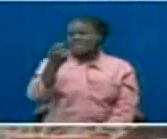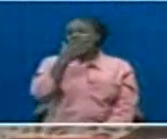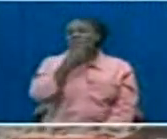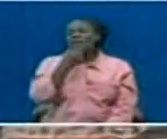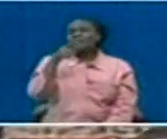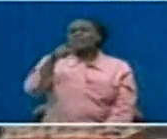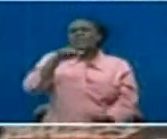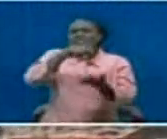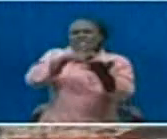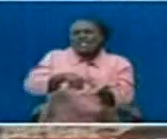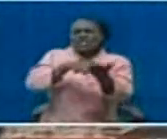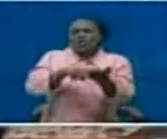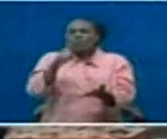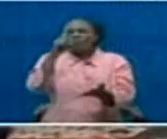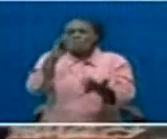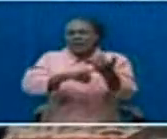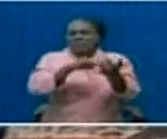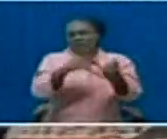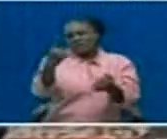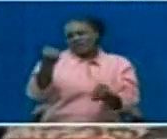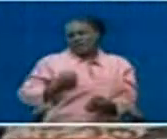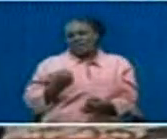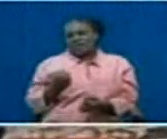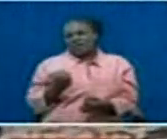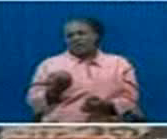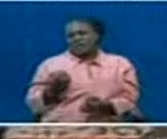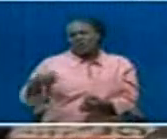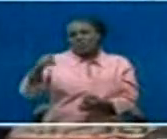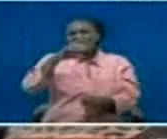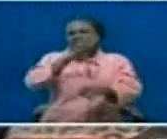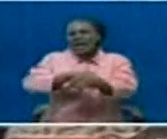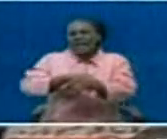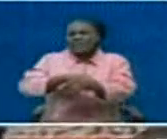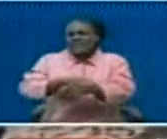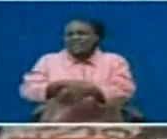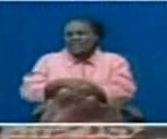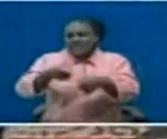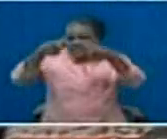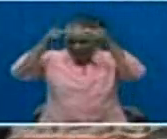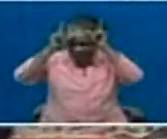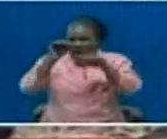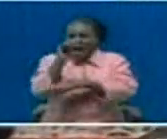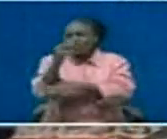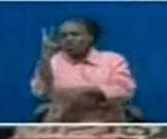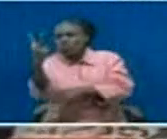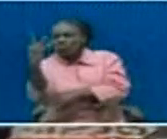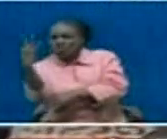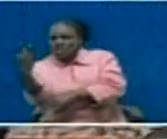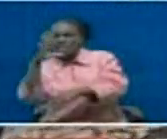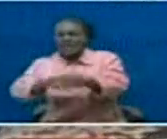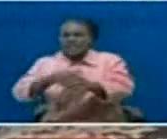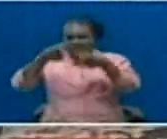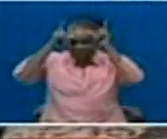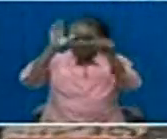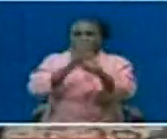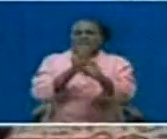on marrying one girl. Yes. So what happens now? How do we get dowry ourselves? We should have 2-3 wives so that you balance the equation. Yeah. There are so